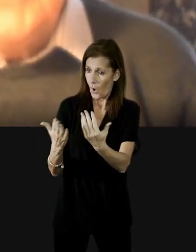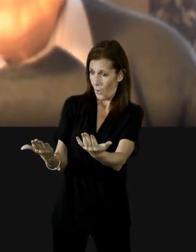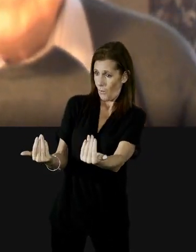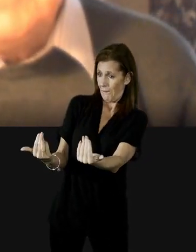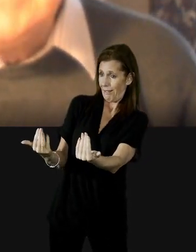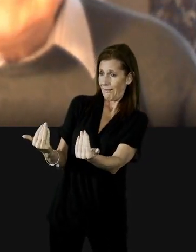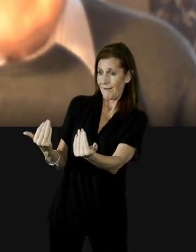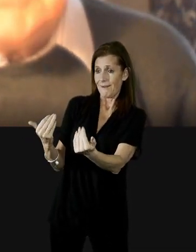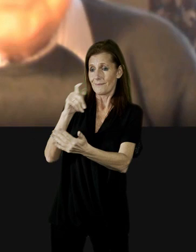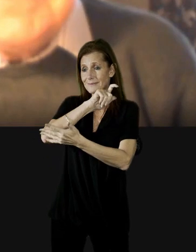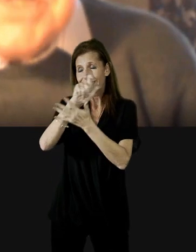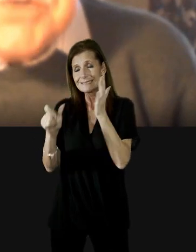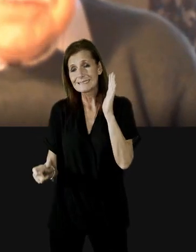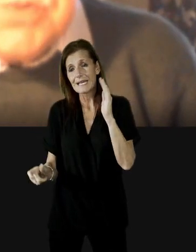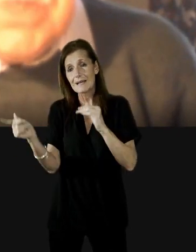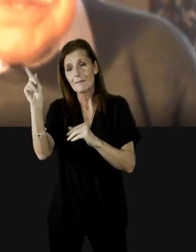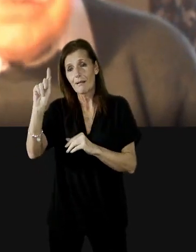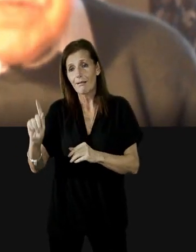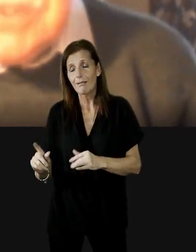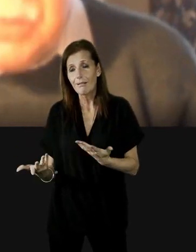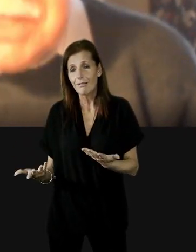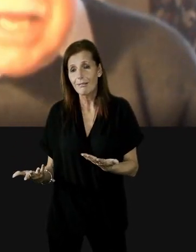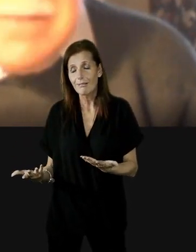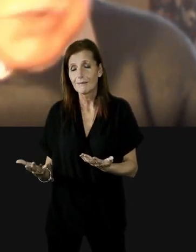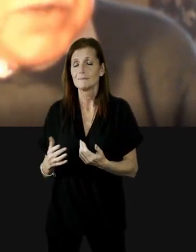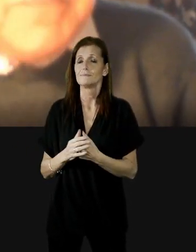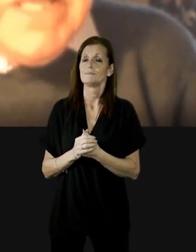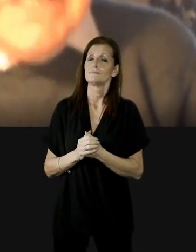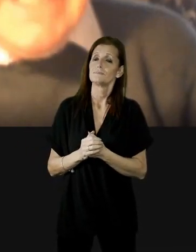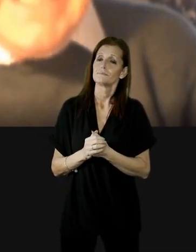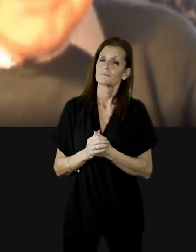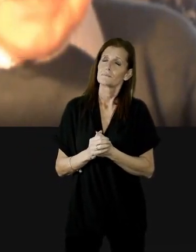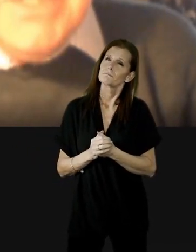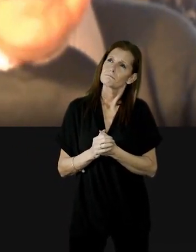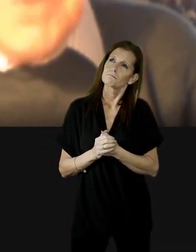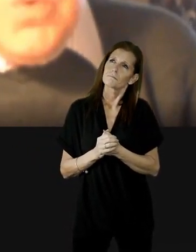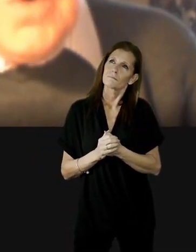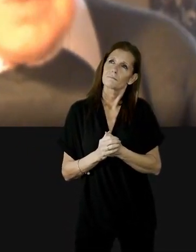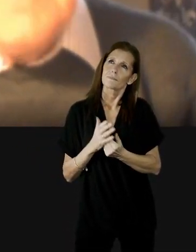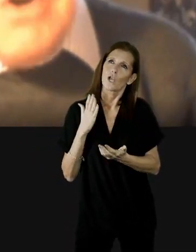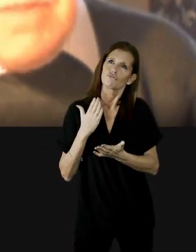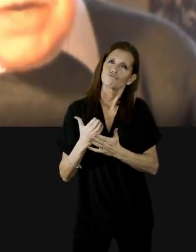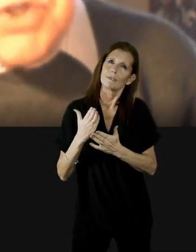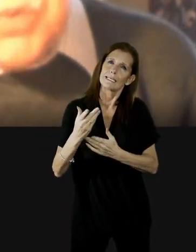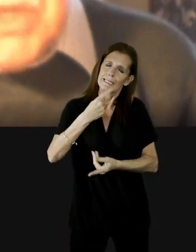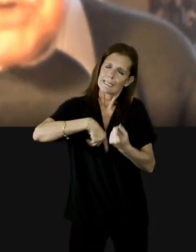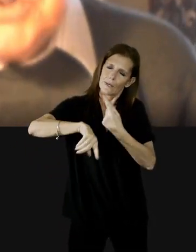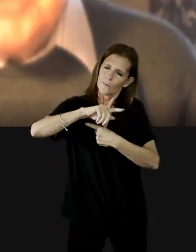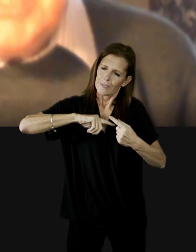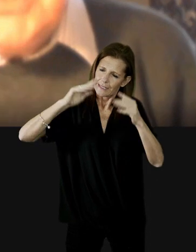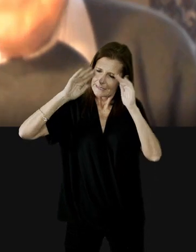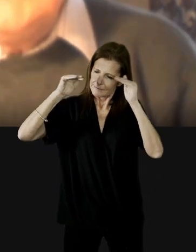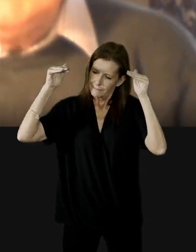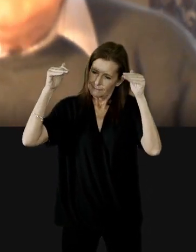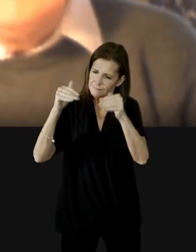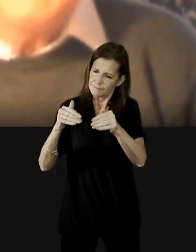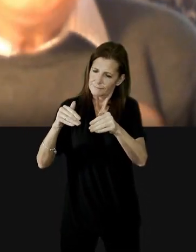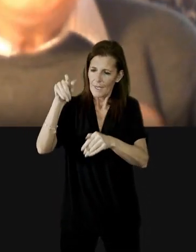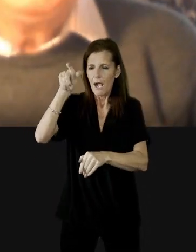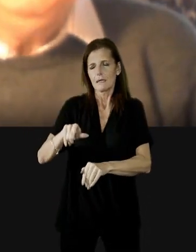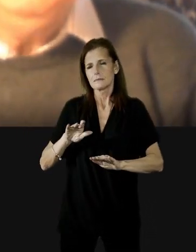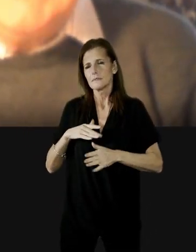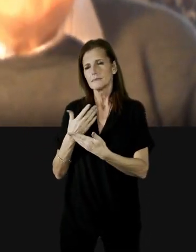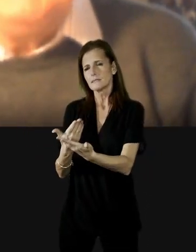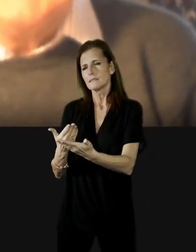and to welcome guests and customers with impairments. And very much we concentrate on the